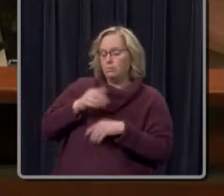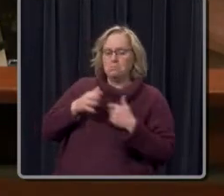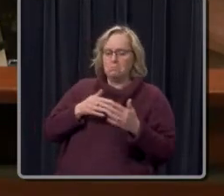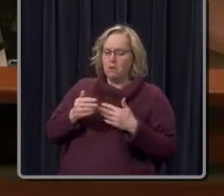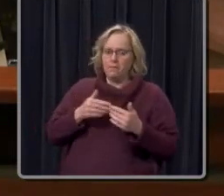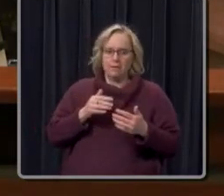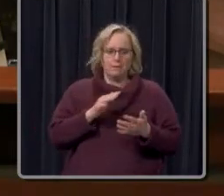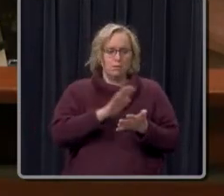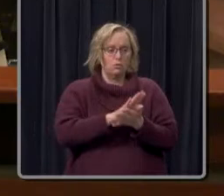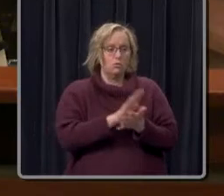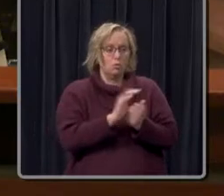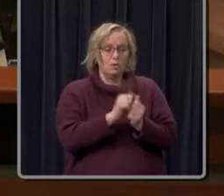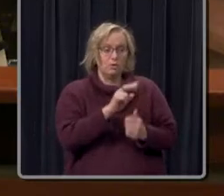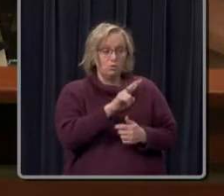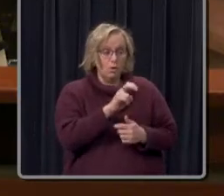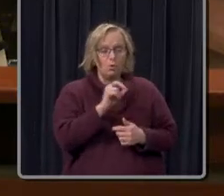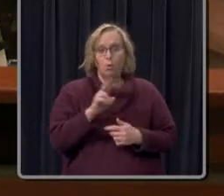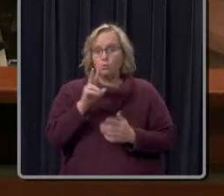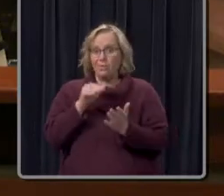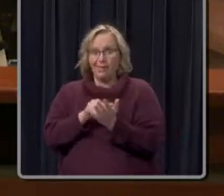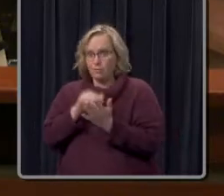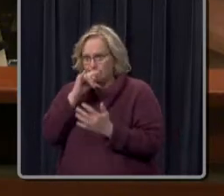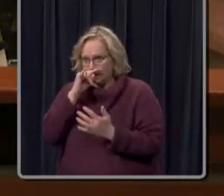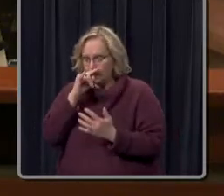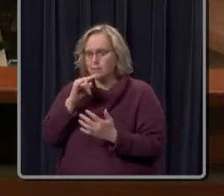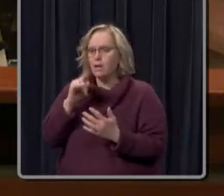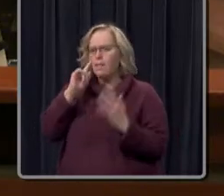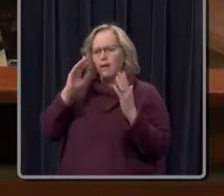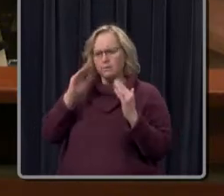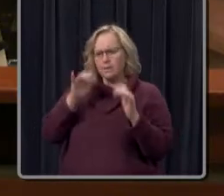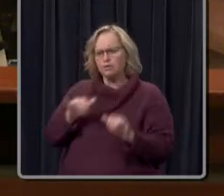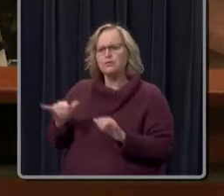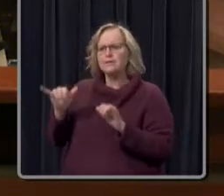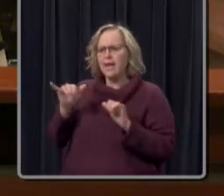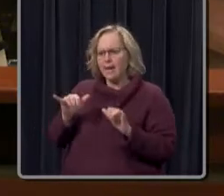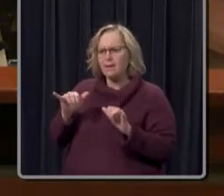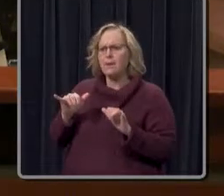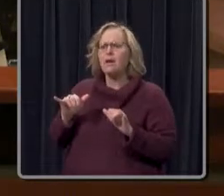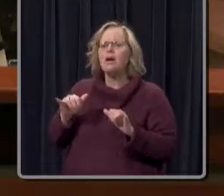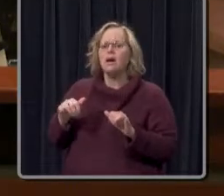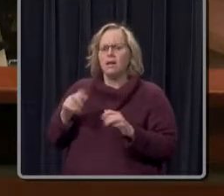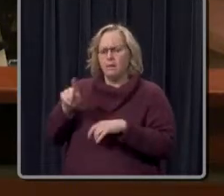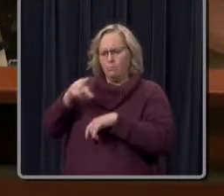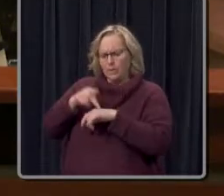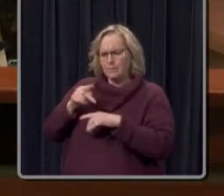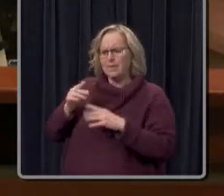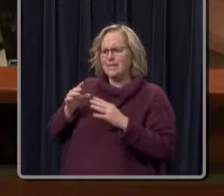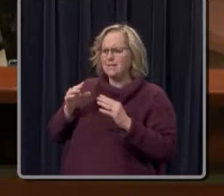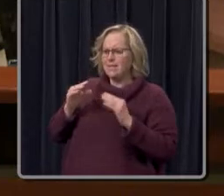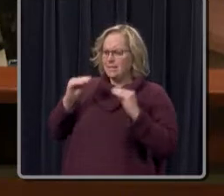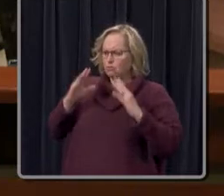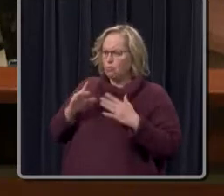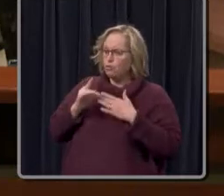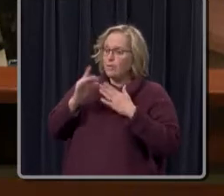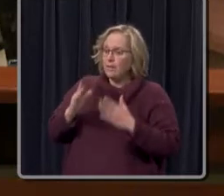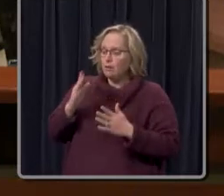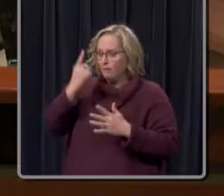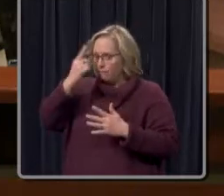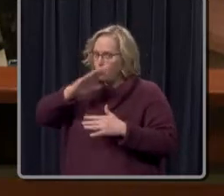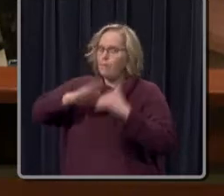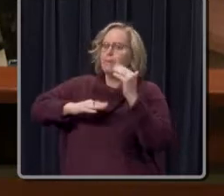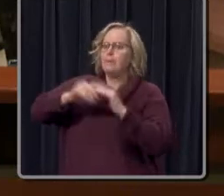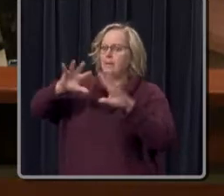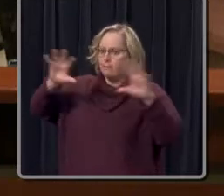school of 200 kids or 2,000 kids, our expectation is they're the instructional leader of the building that sets that expectation for